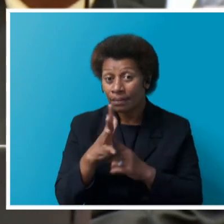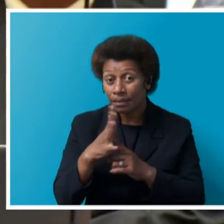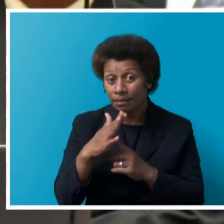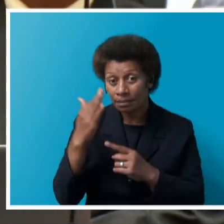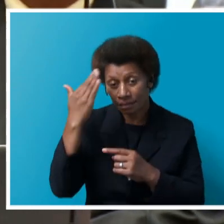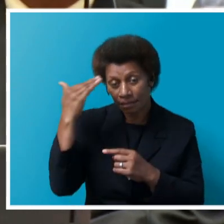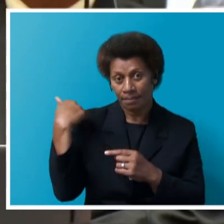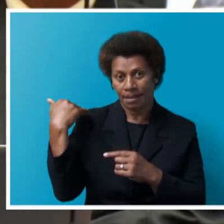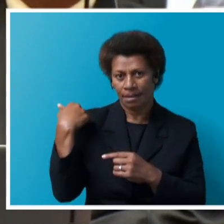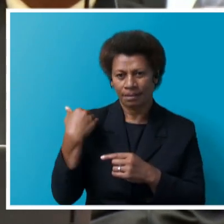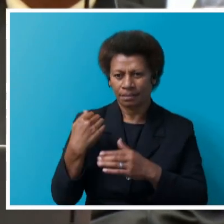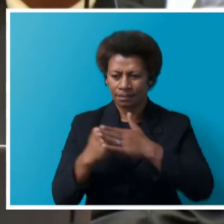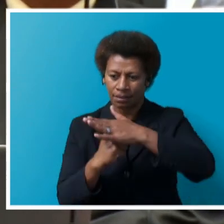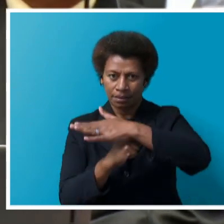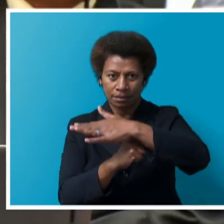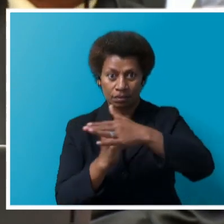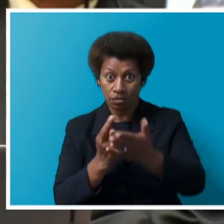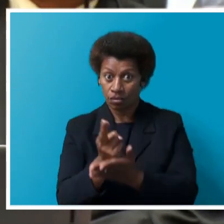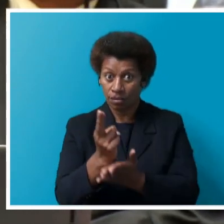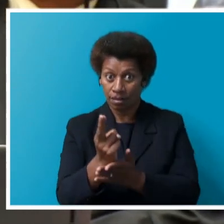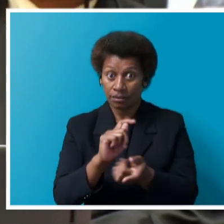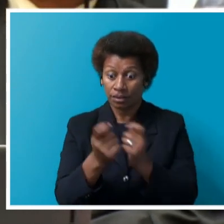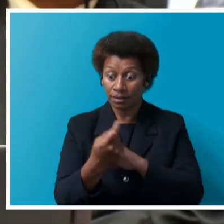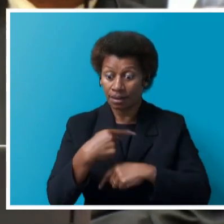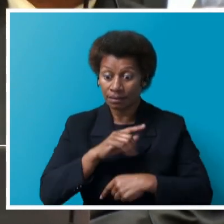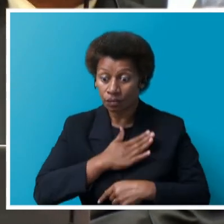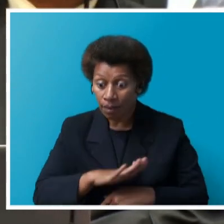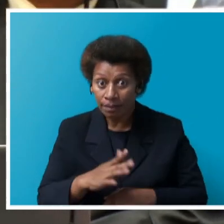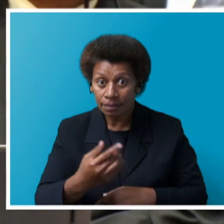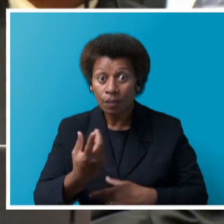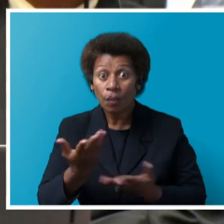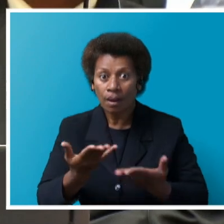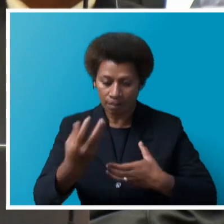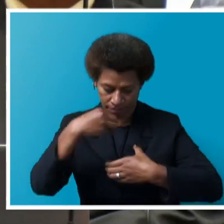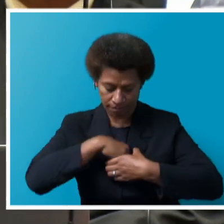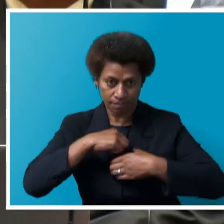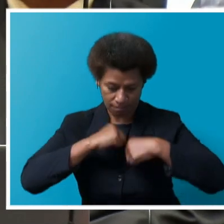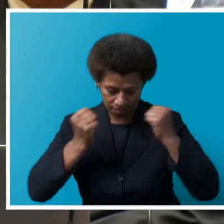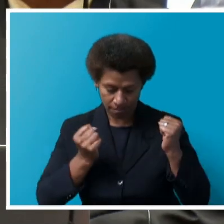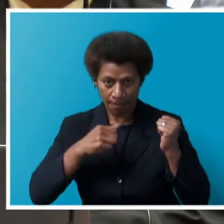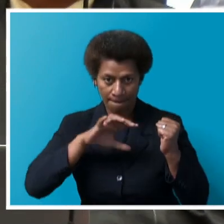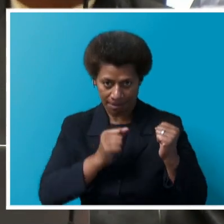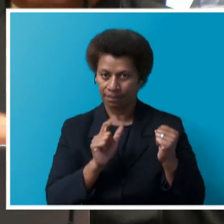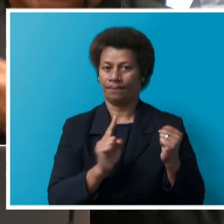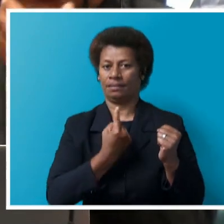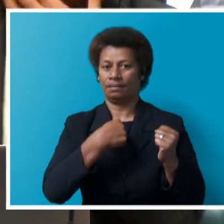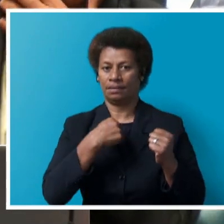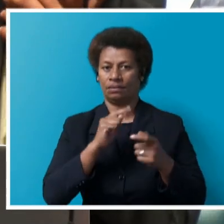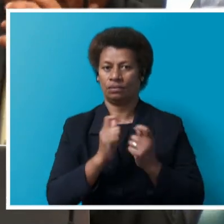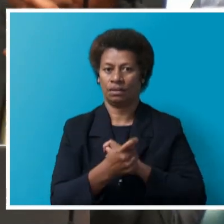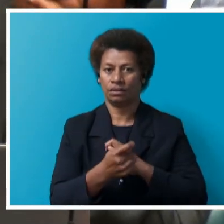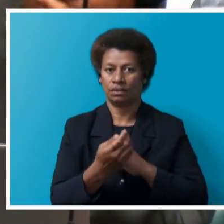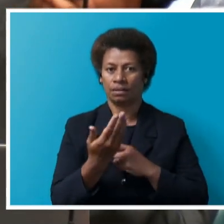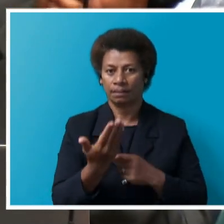truth: the change we seek must start with us. Mr. Speaker, sir, I am fully aware of the critical cross-government efforts